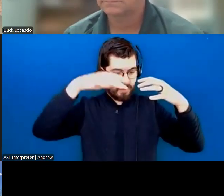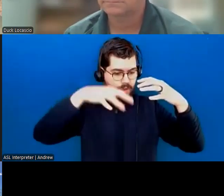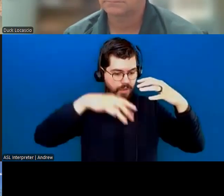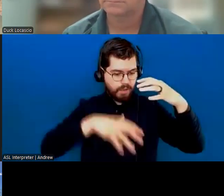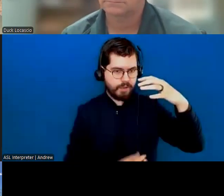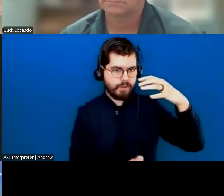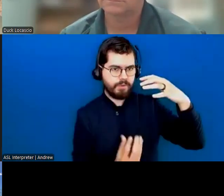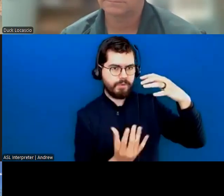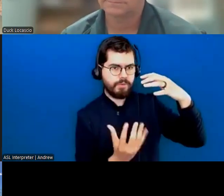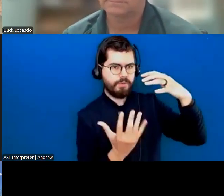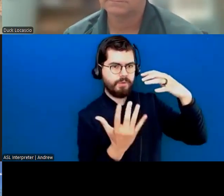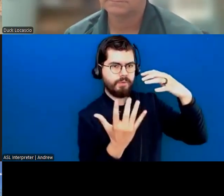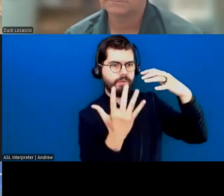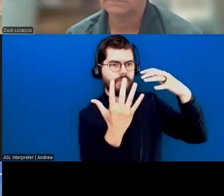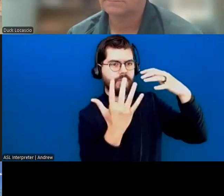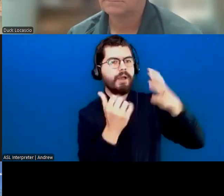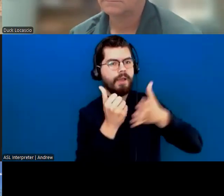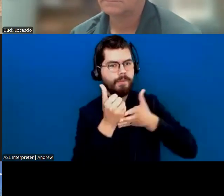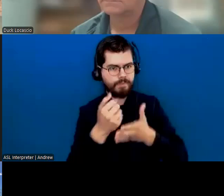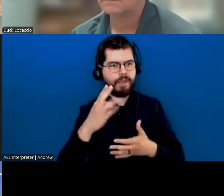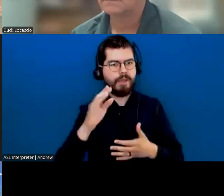the habitat.